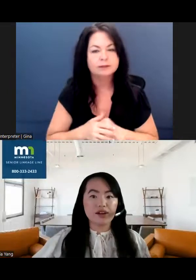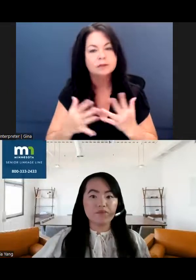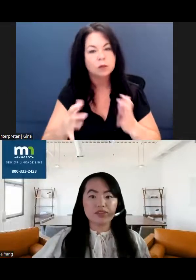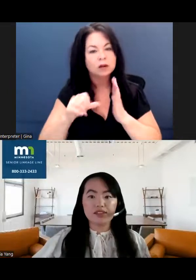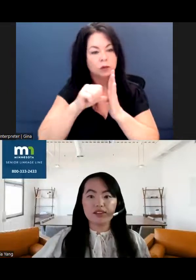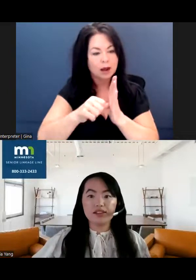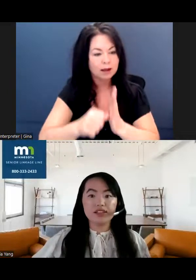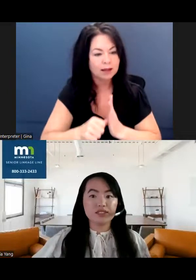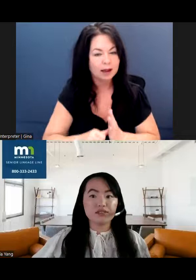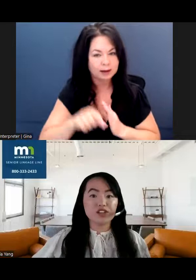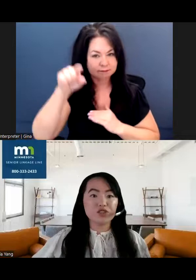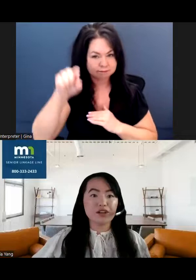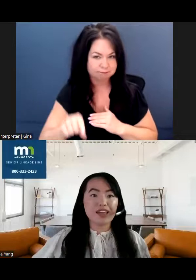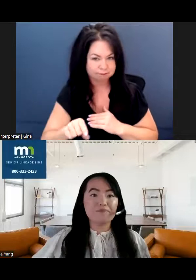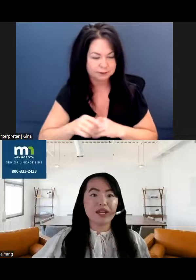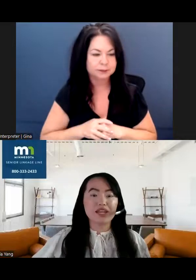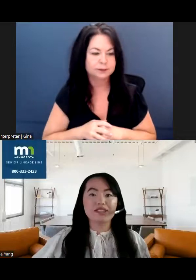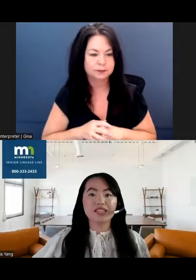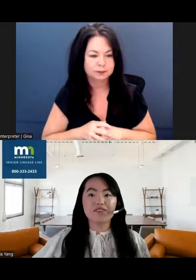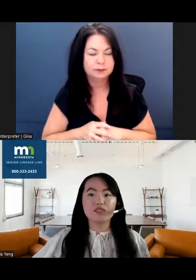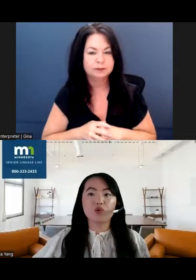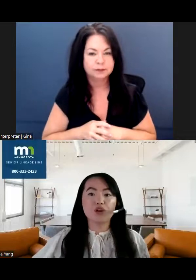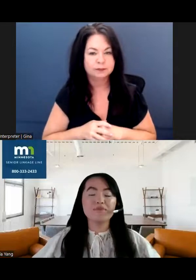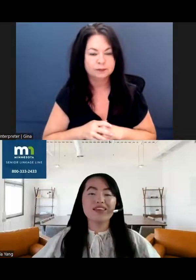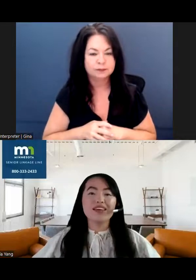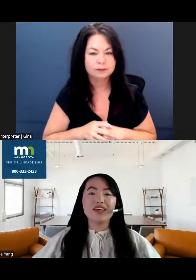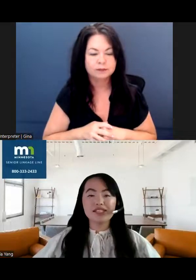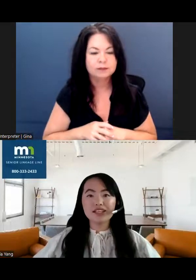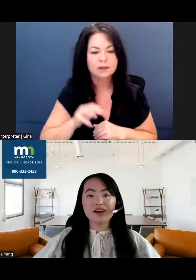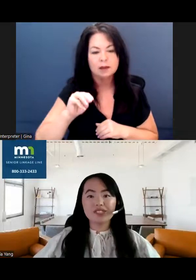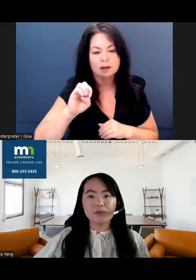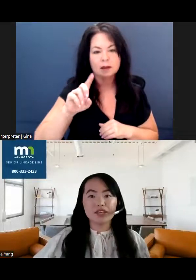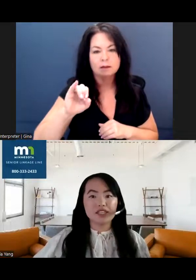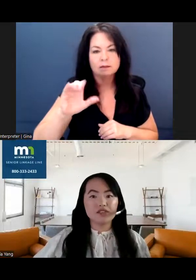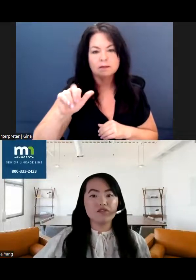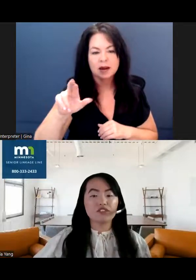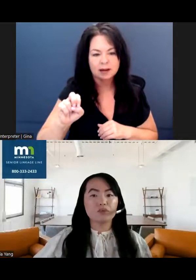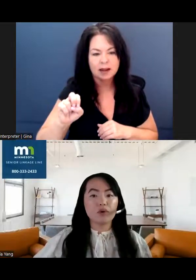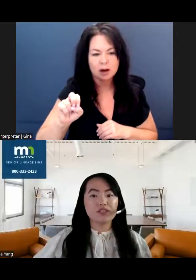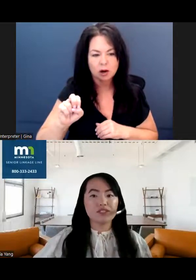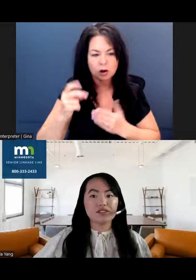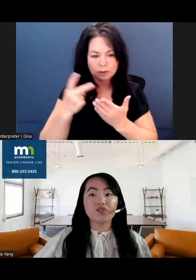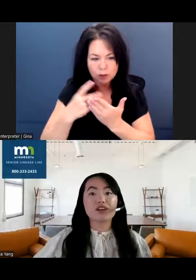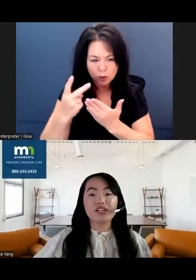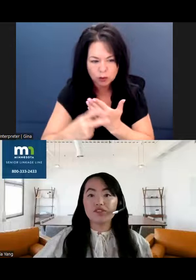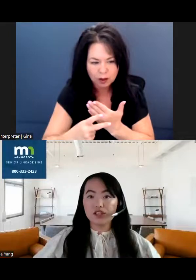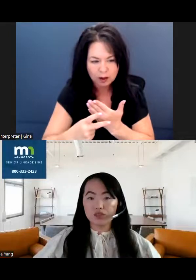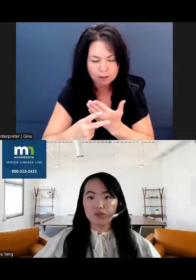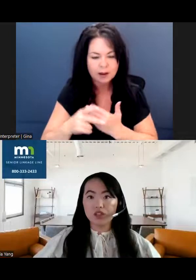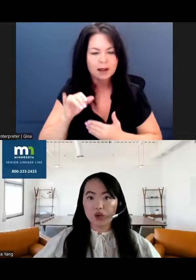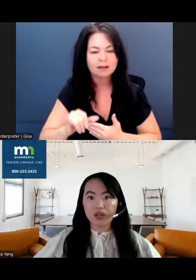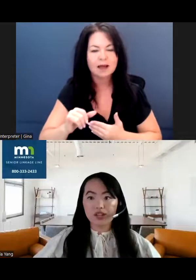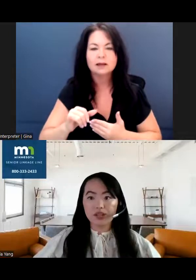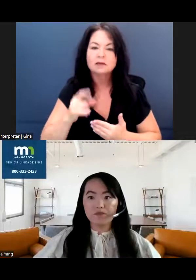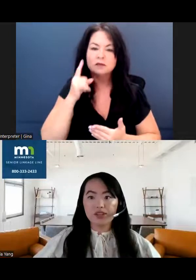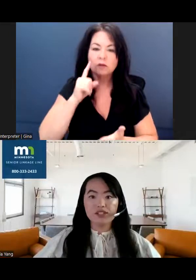slide here is the first one, that Medicare Savings Program. It is a county application for support for individuals